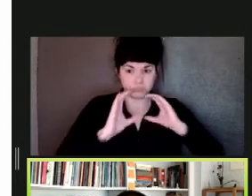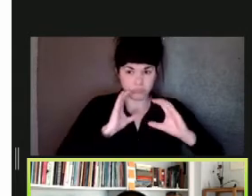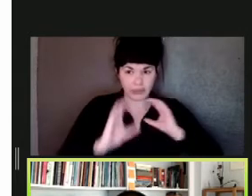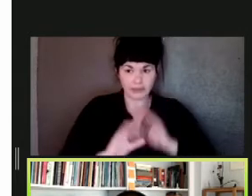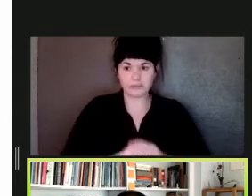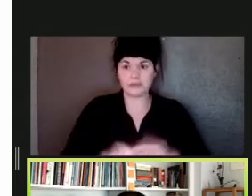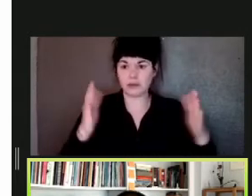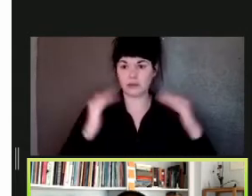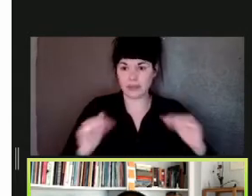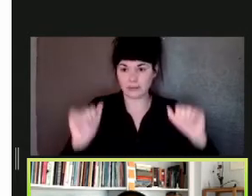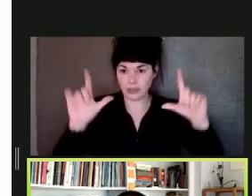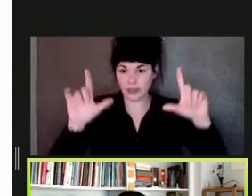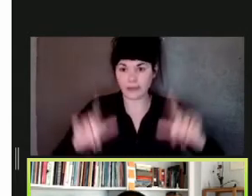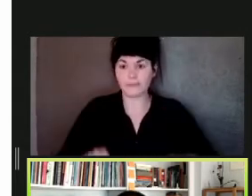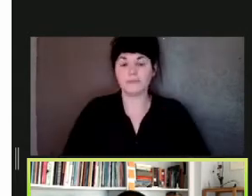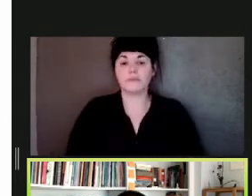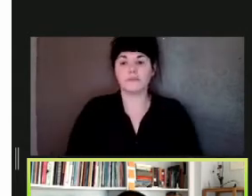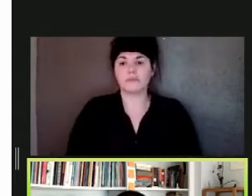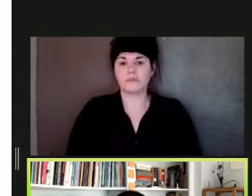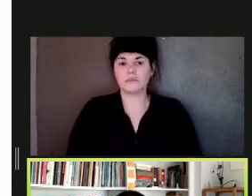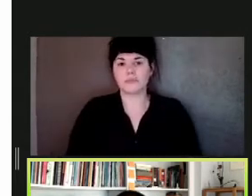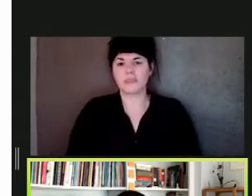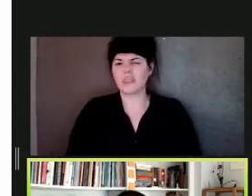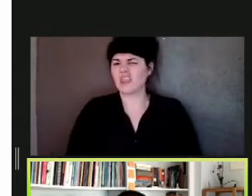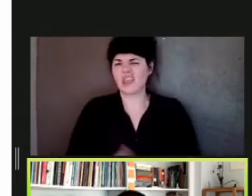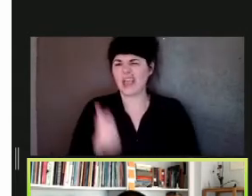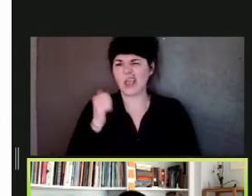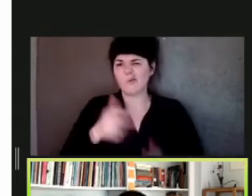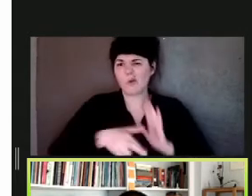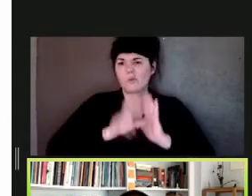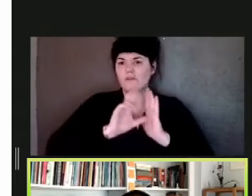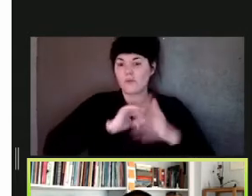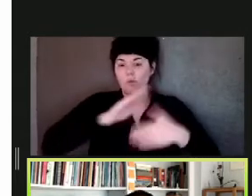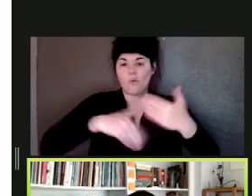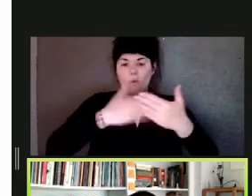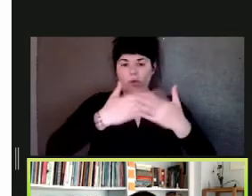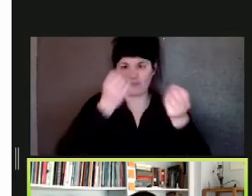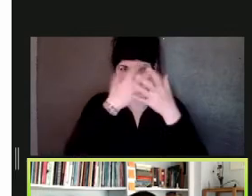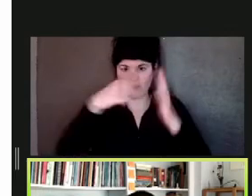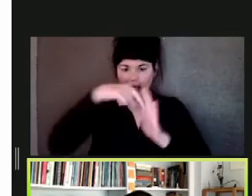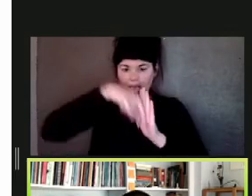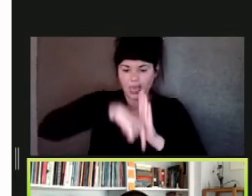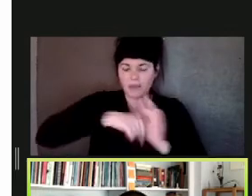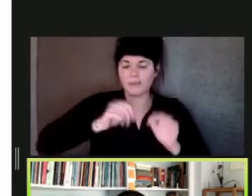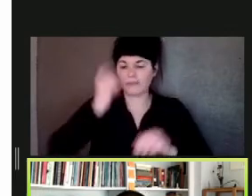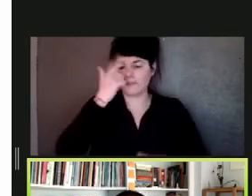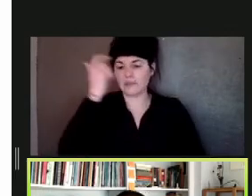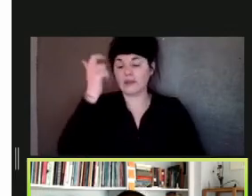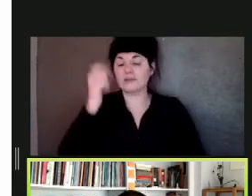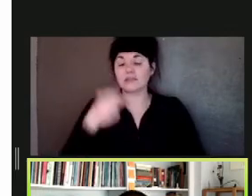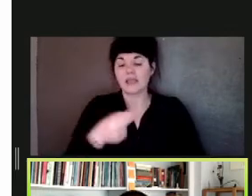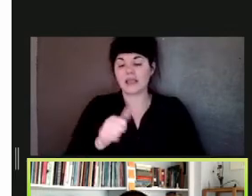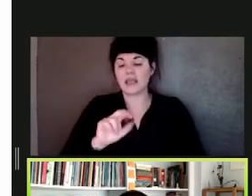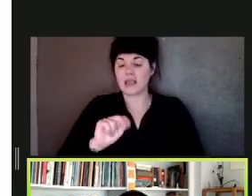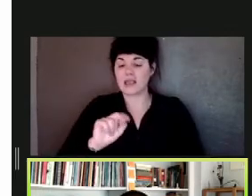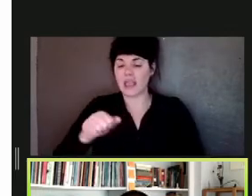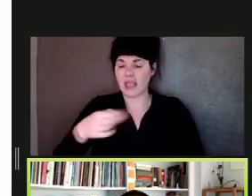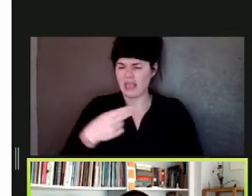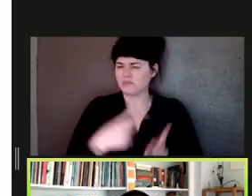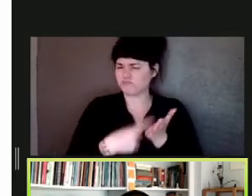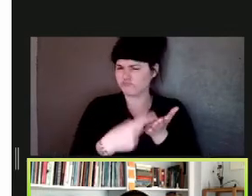please. I'm not going to go over this information in detail. Hannah shared with you some, but in